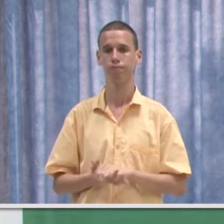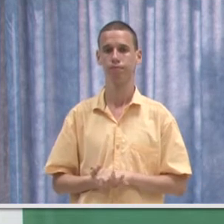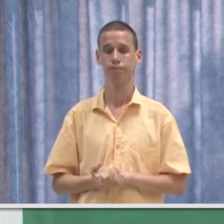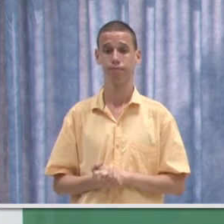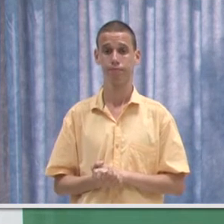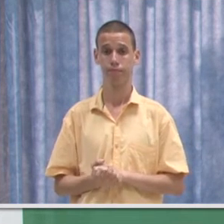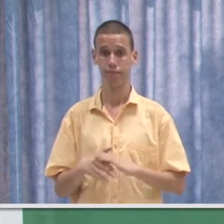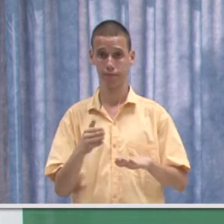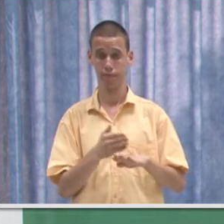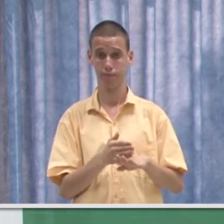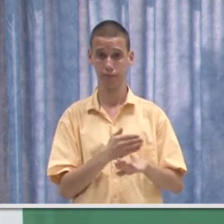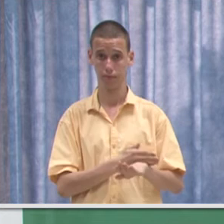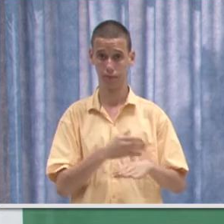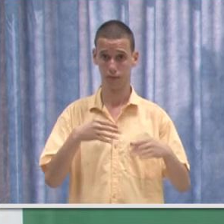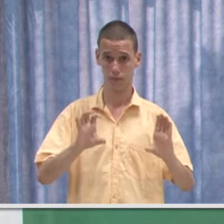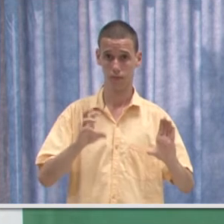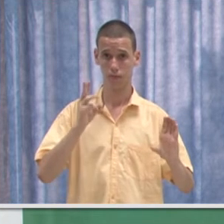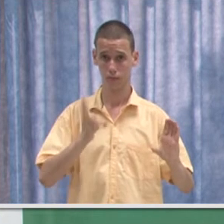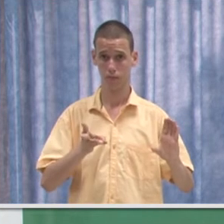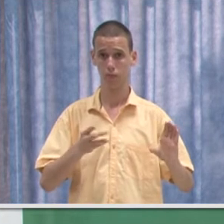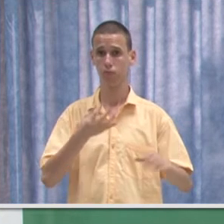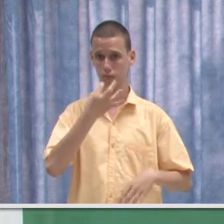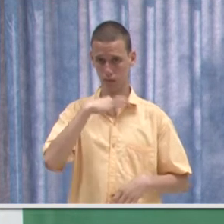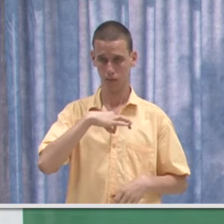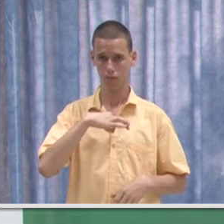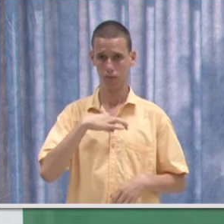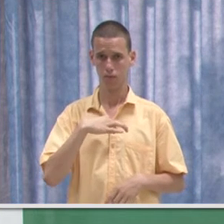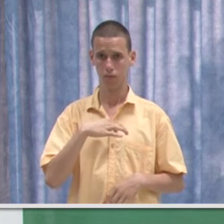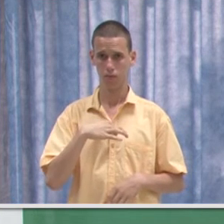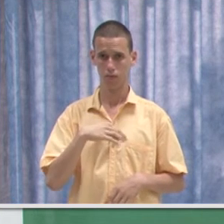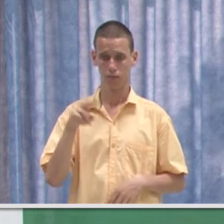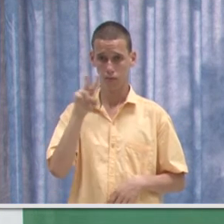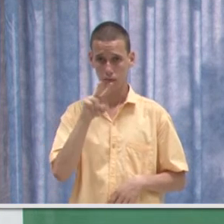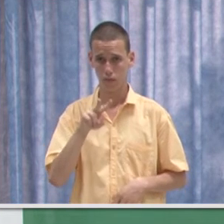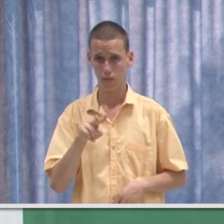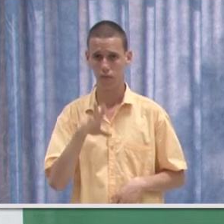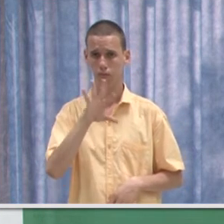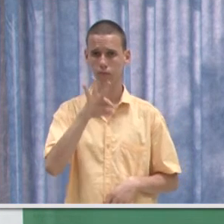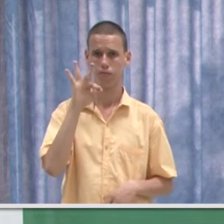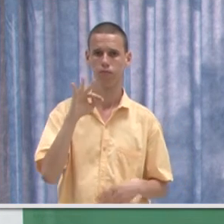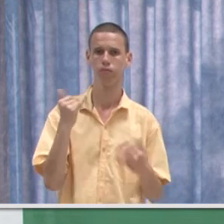clear that it doesn't have a place in certain group of patients.